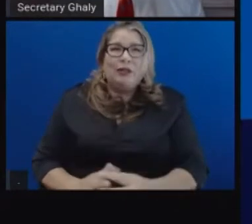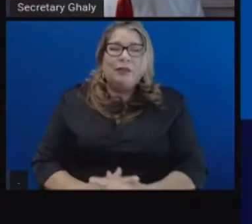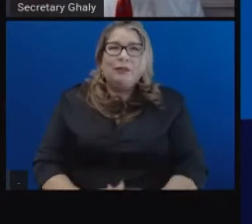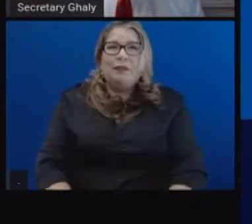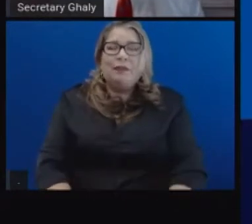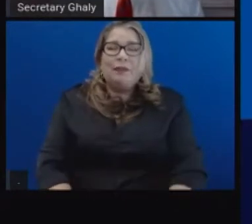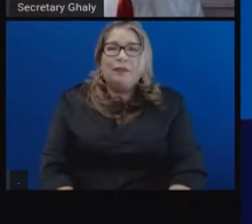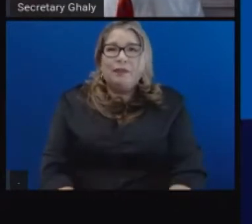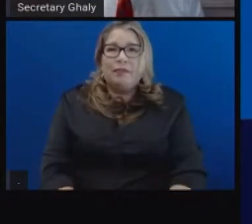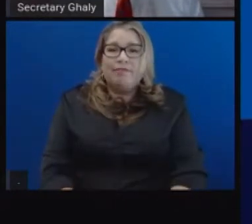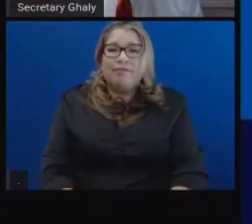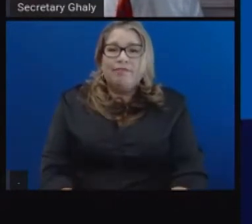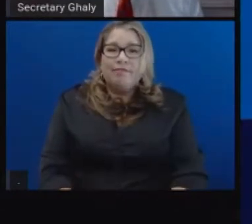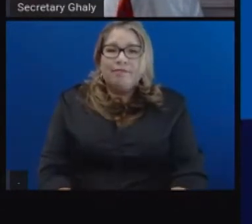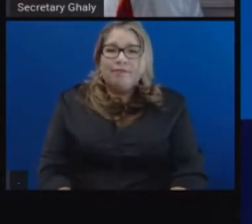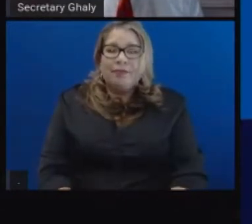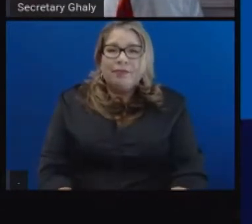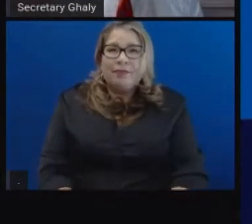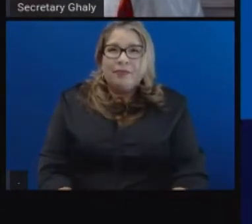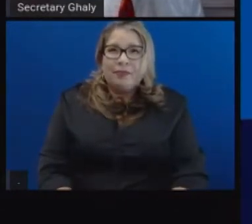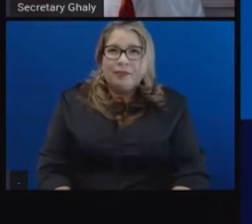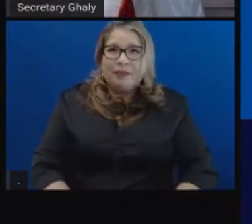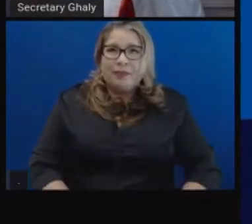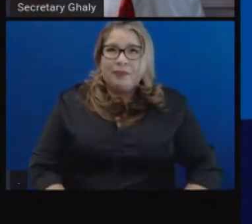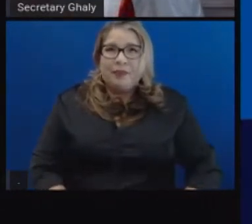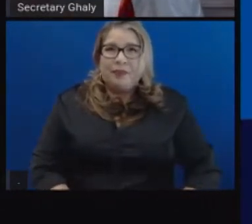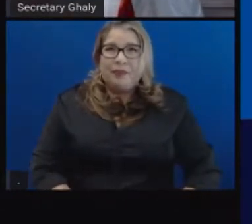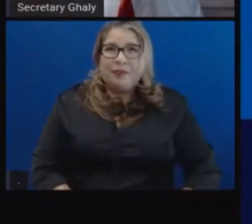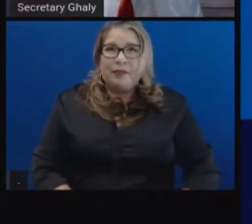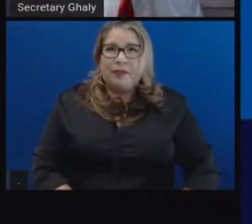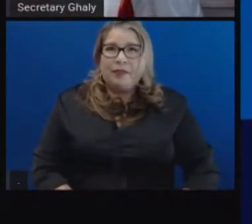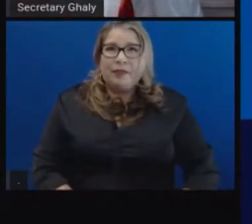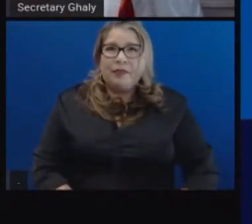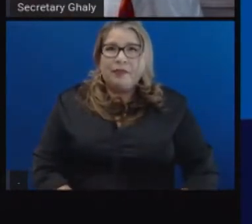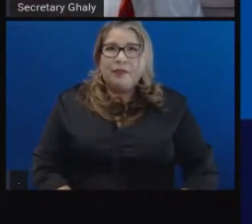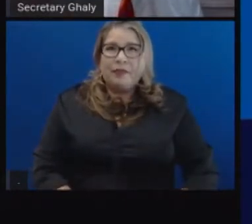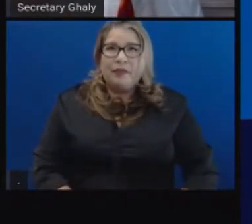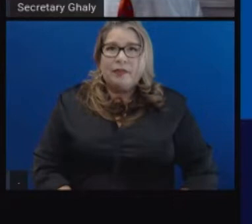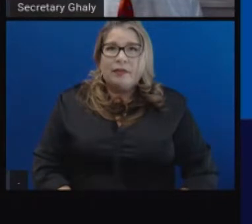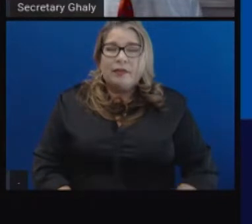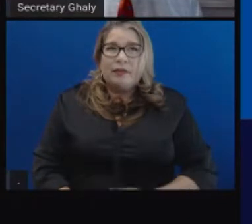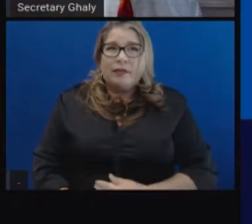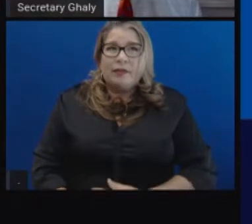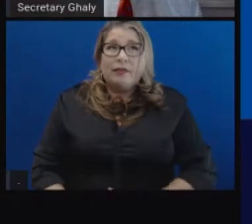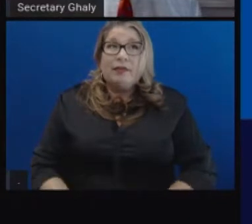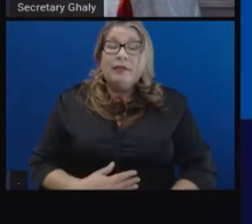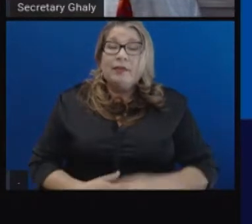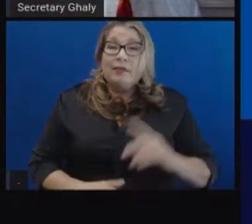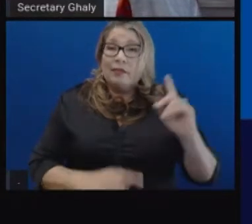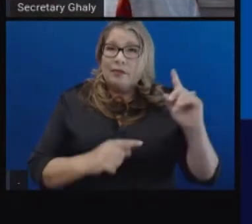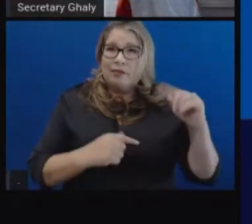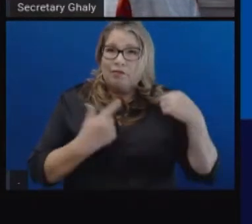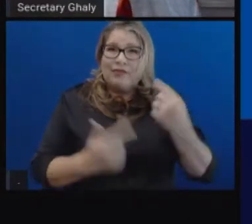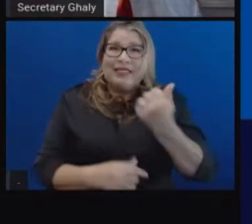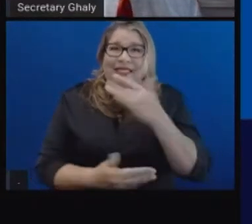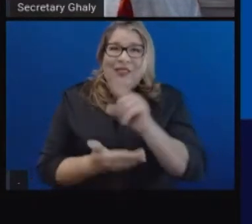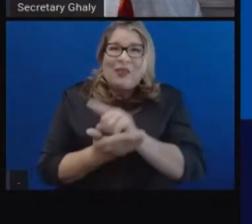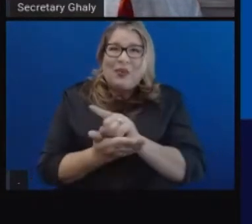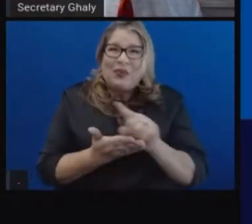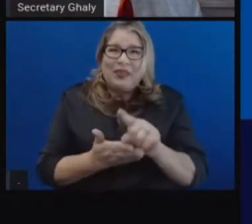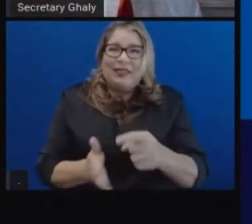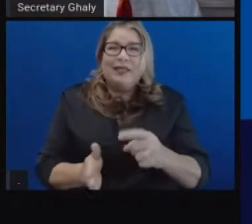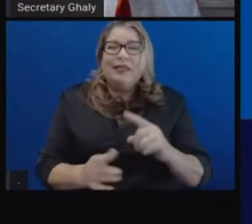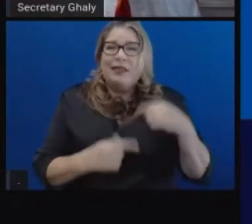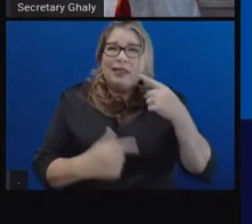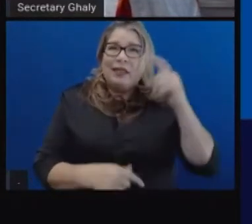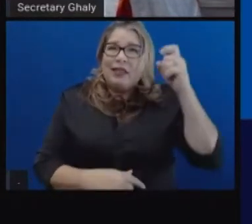So we've been many weeks now since the regional stay-at-home order was put into place. I'll remind you that